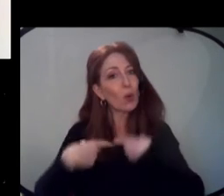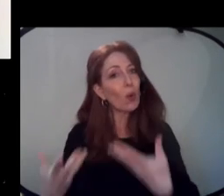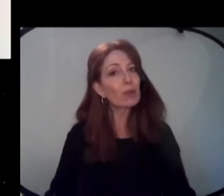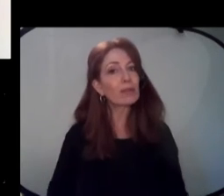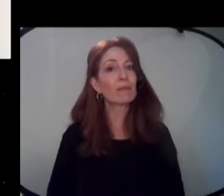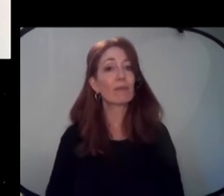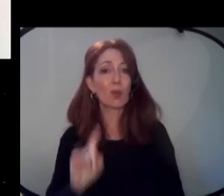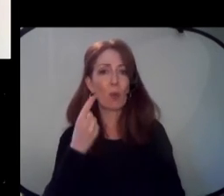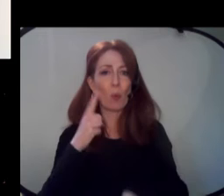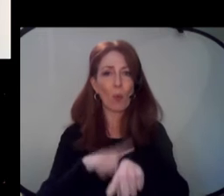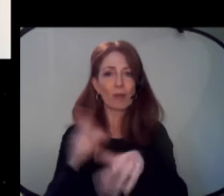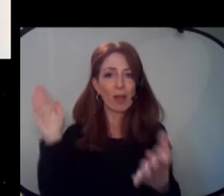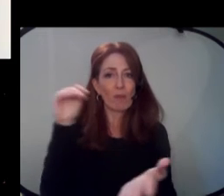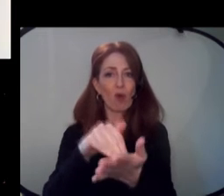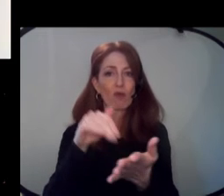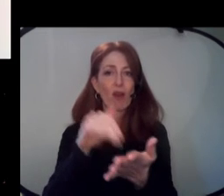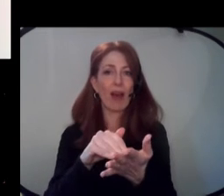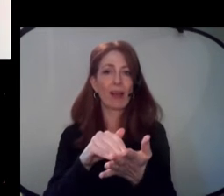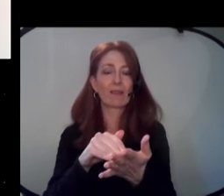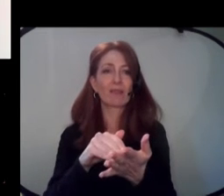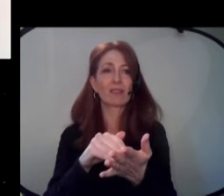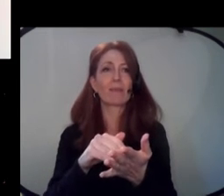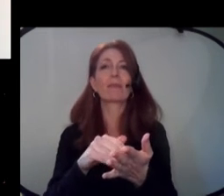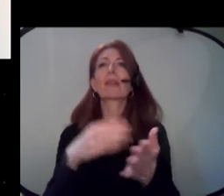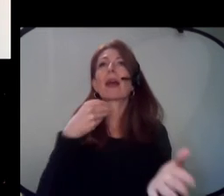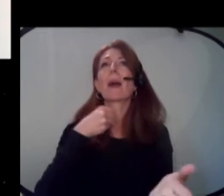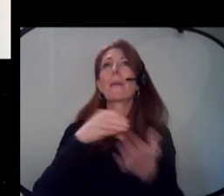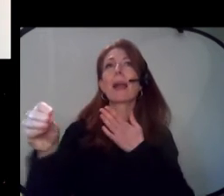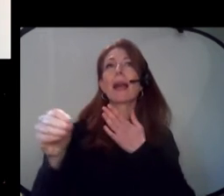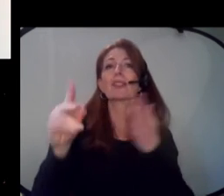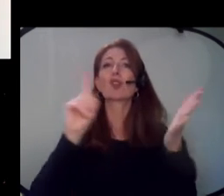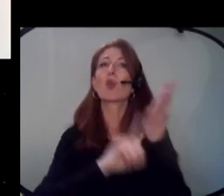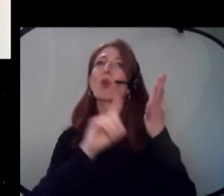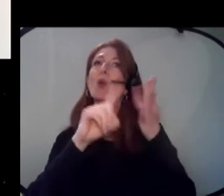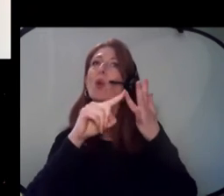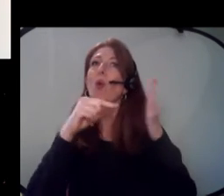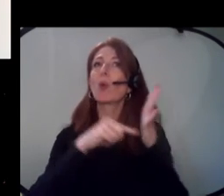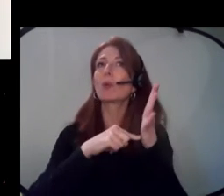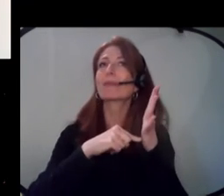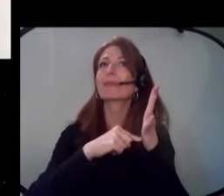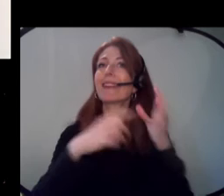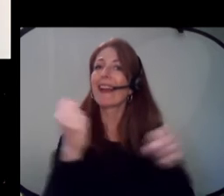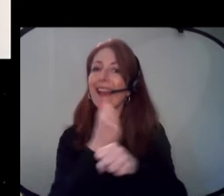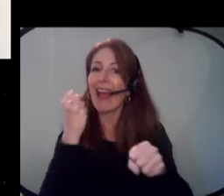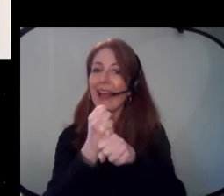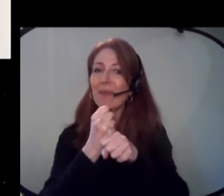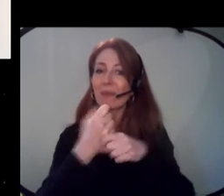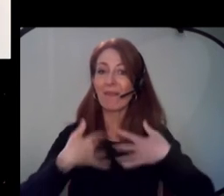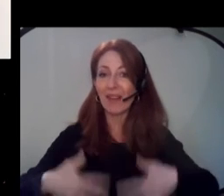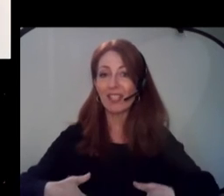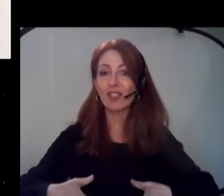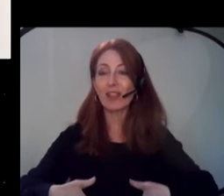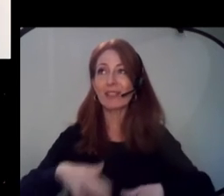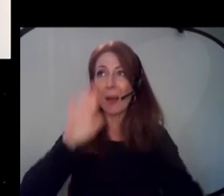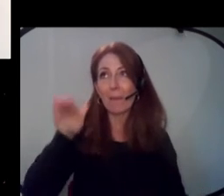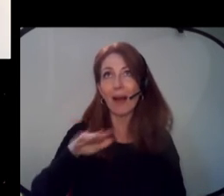up and she plays the lute at a fancy dress party, and there are actually a number of lute players that she paints against. So I think at least one of those is speculated to be